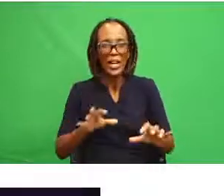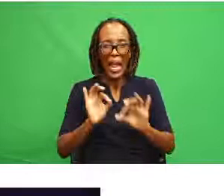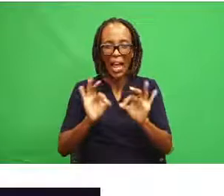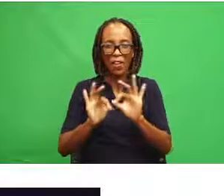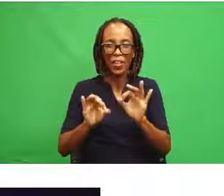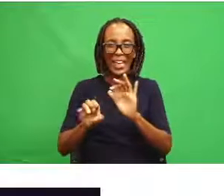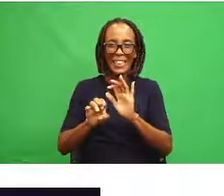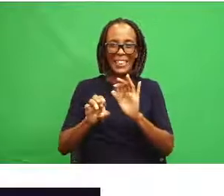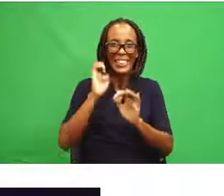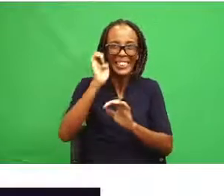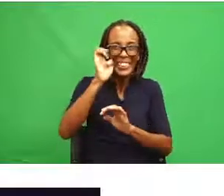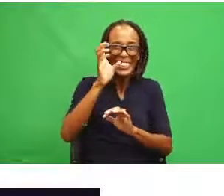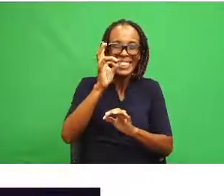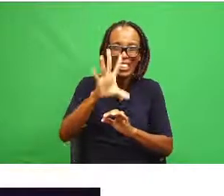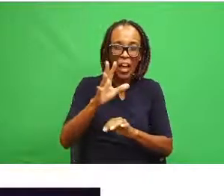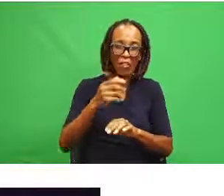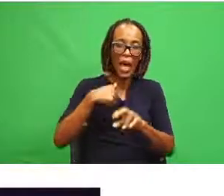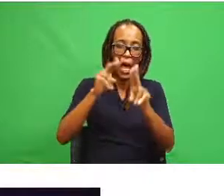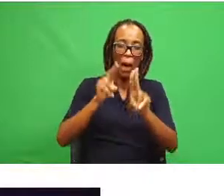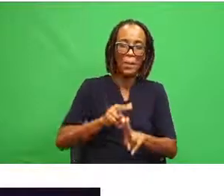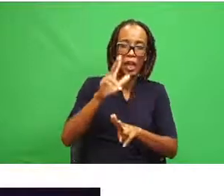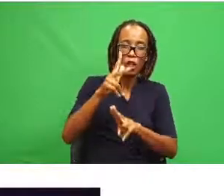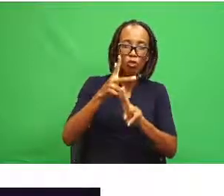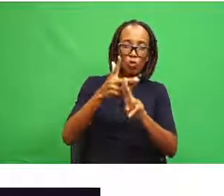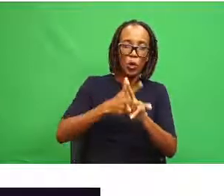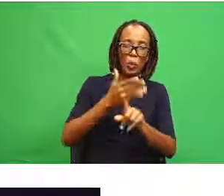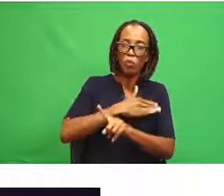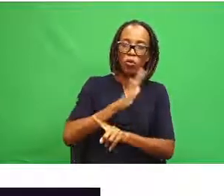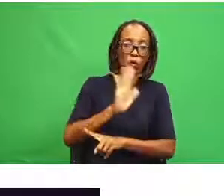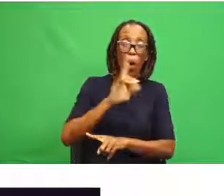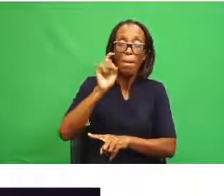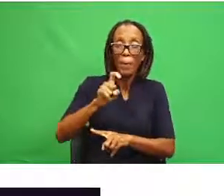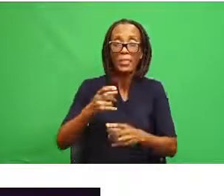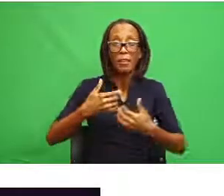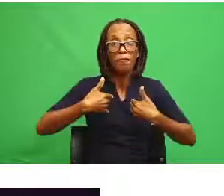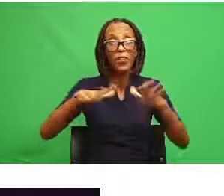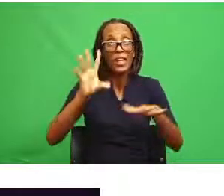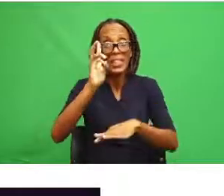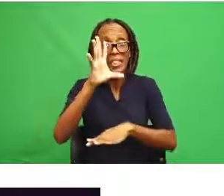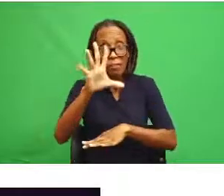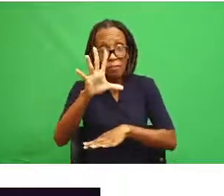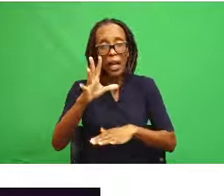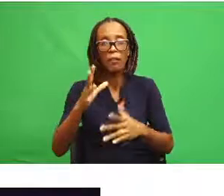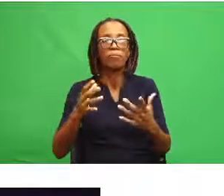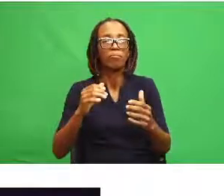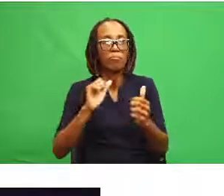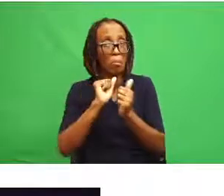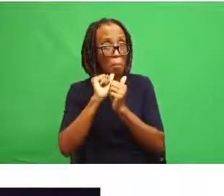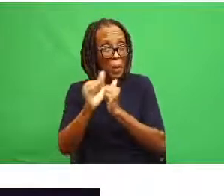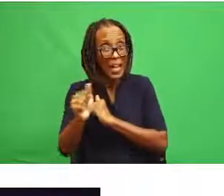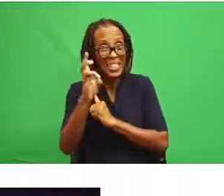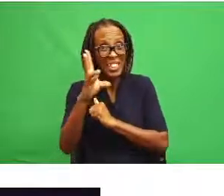65 at the point in time in which you are submitting a claim or an application for the grant.